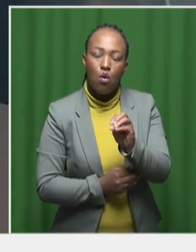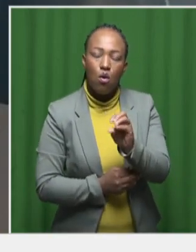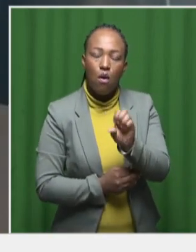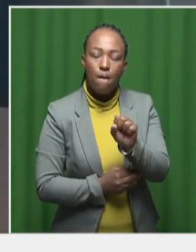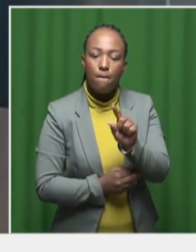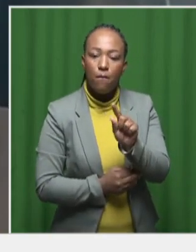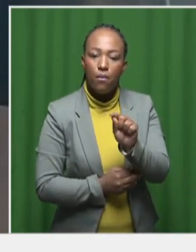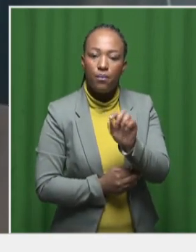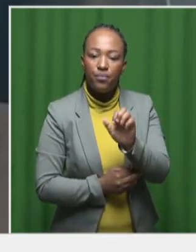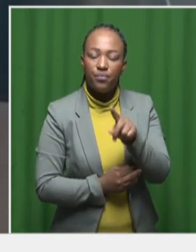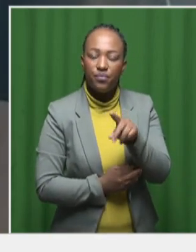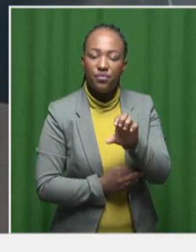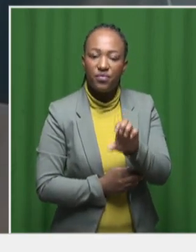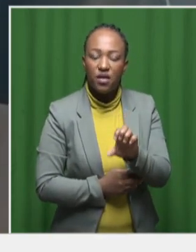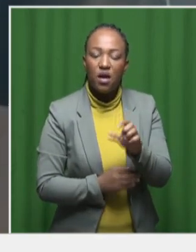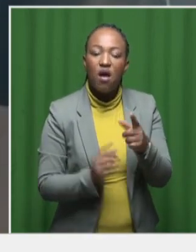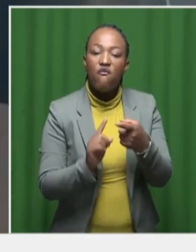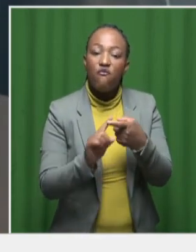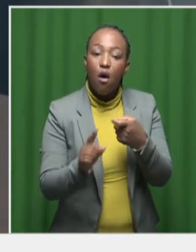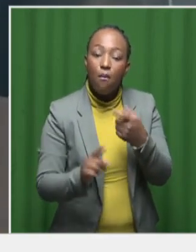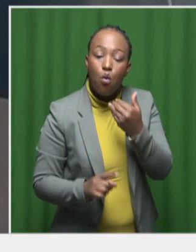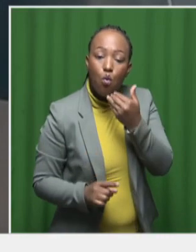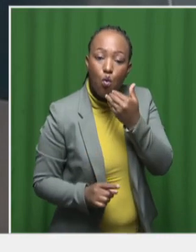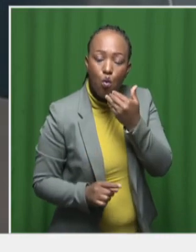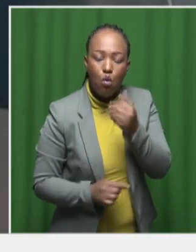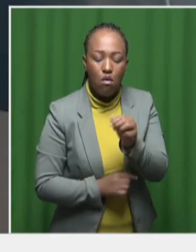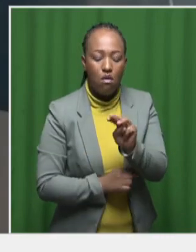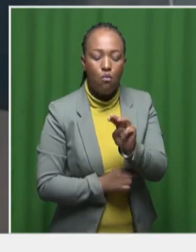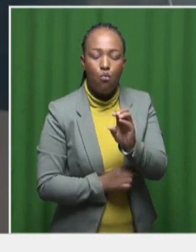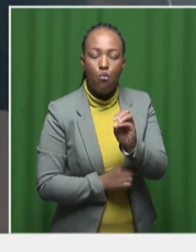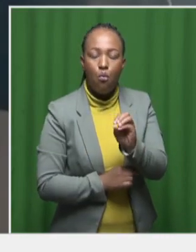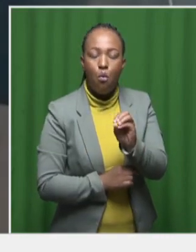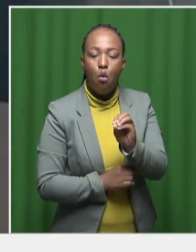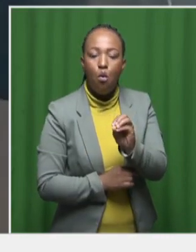and donation from Motsepe Foundation because it has assisted many